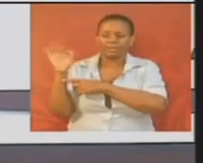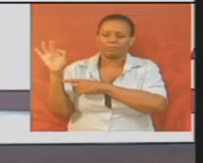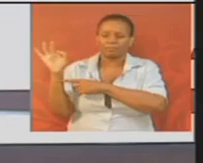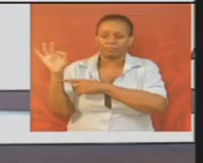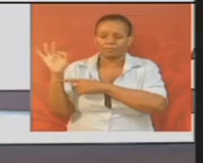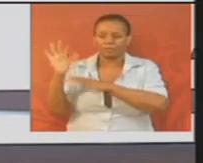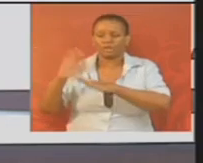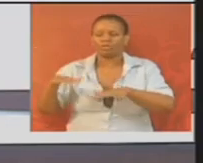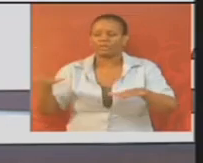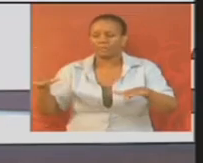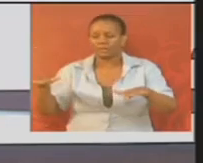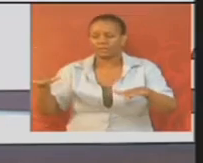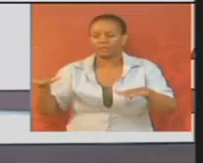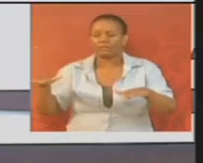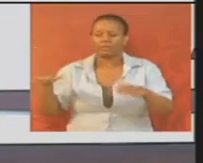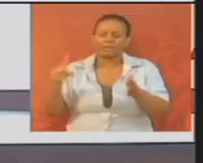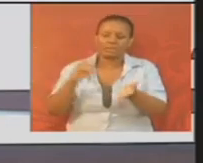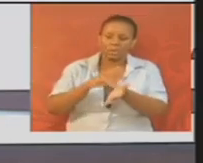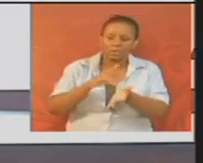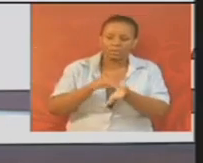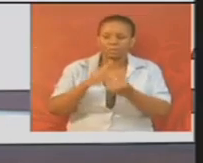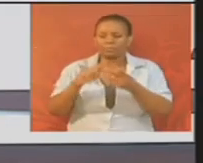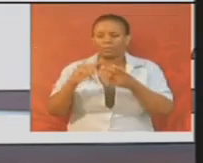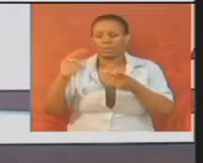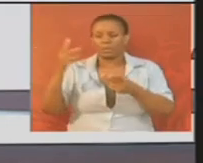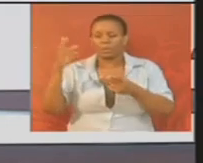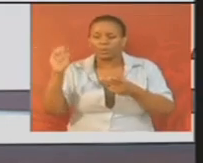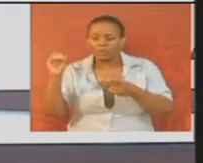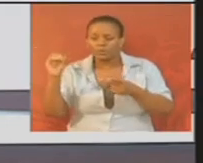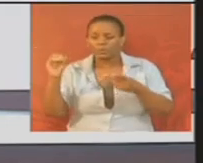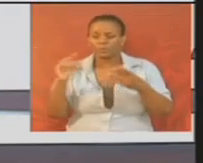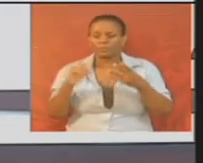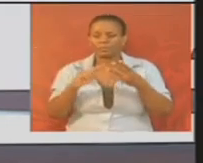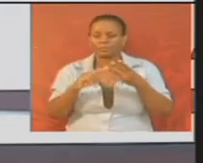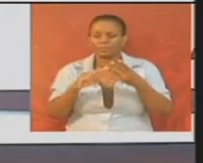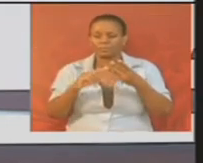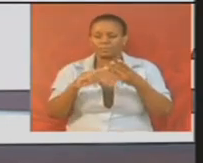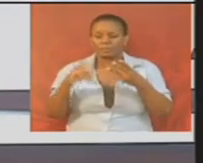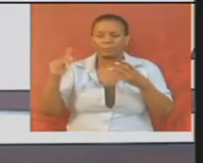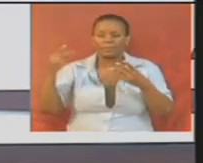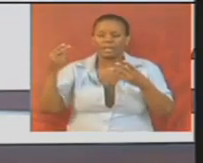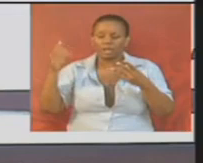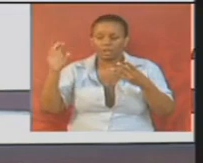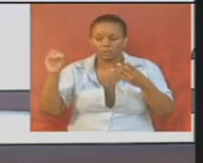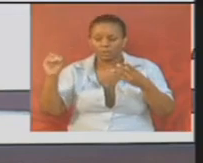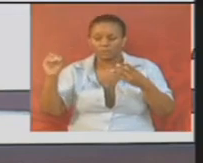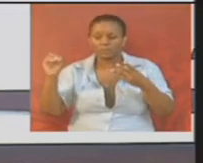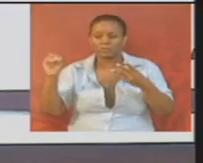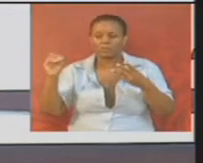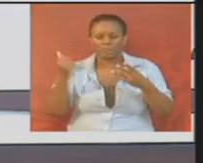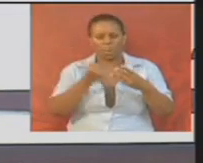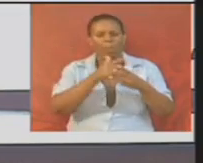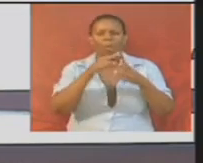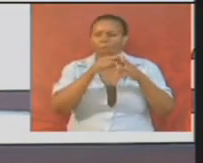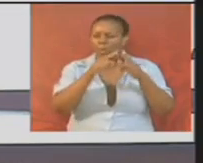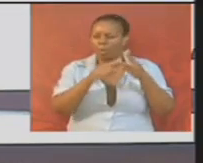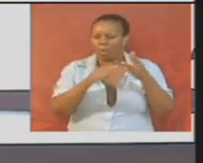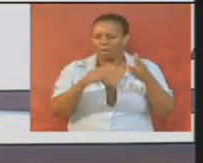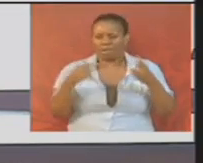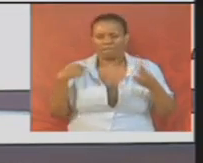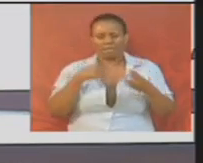Prevention, World Health Organization, and Pan American Organization, all reputable health